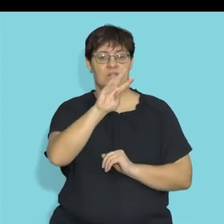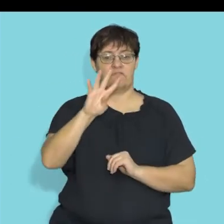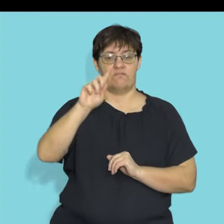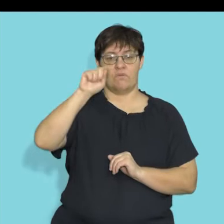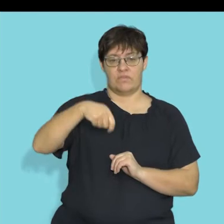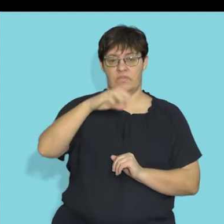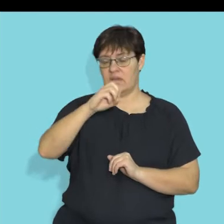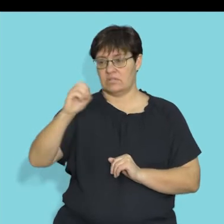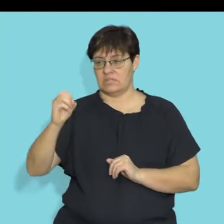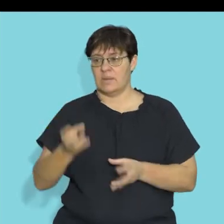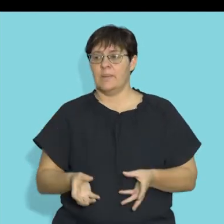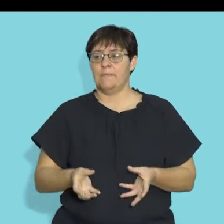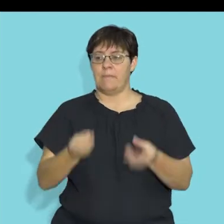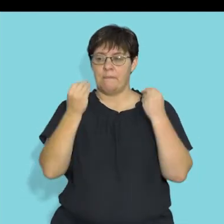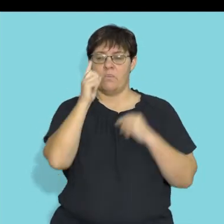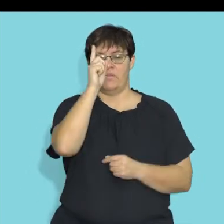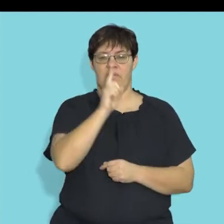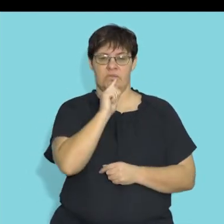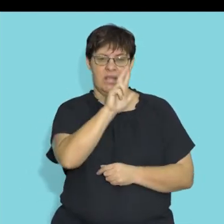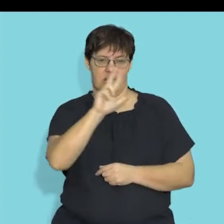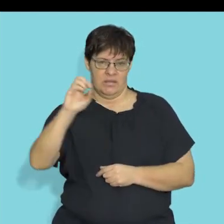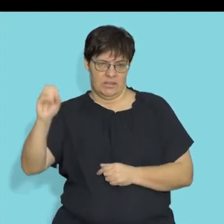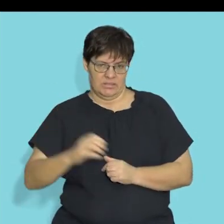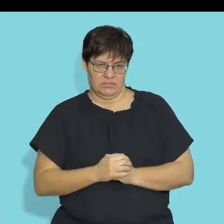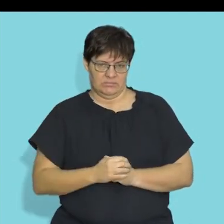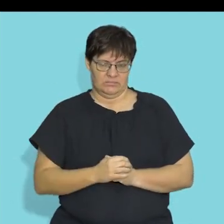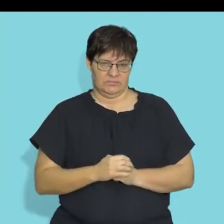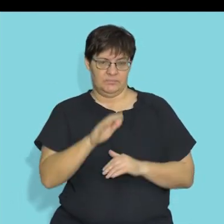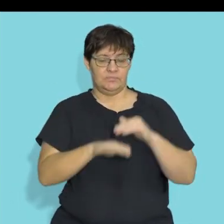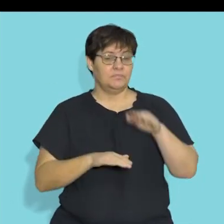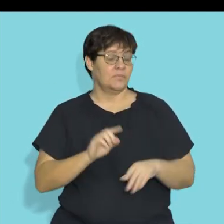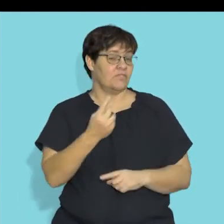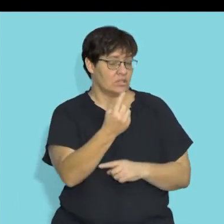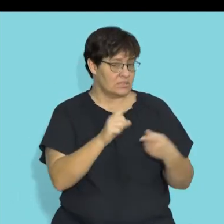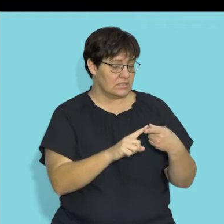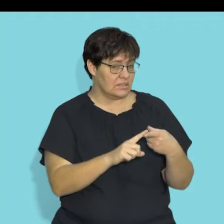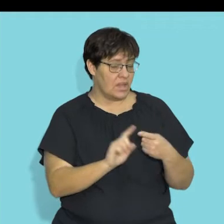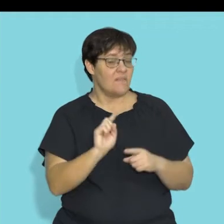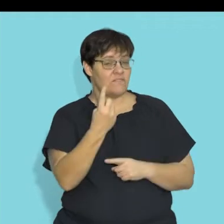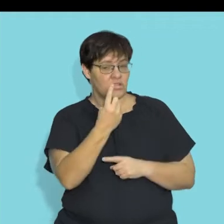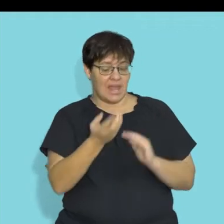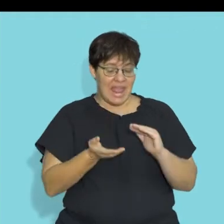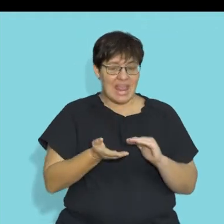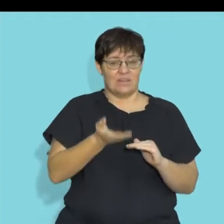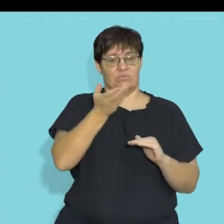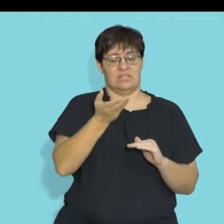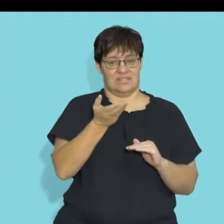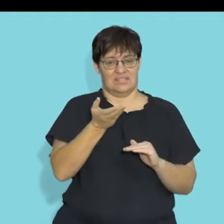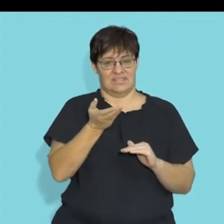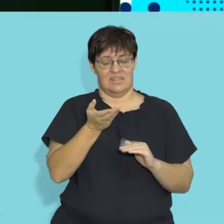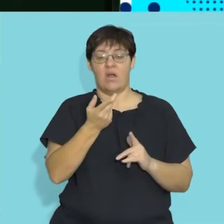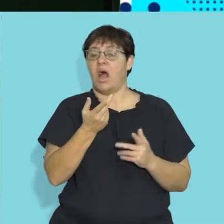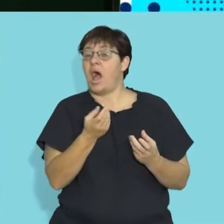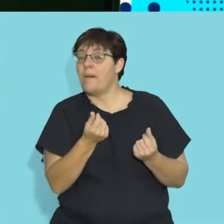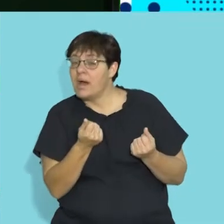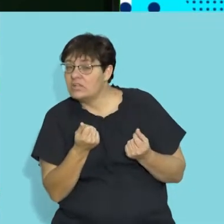your 24,000 gave you the 1,800. Step number one, work out the increase